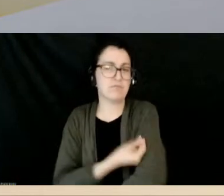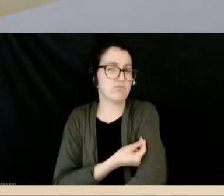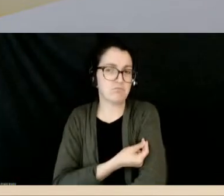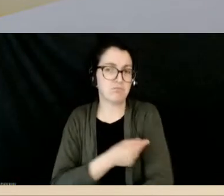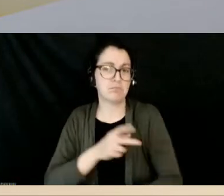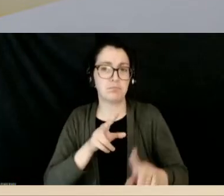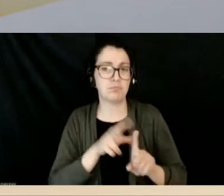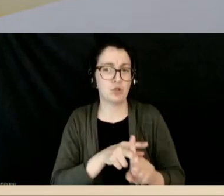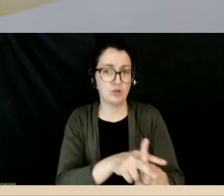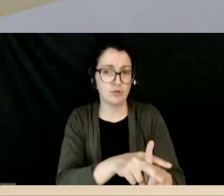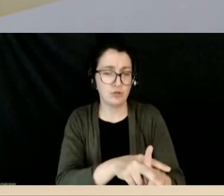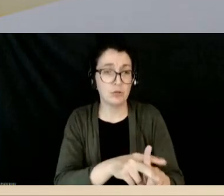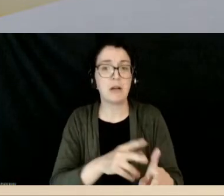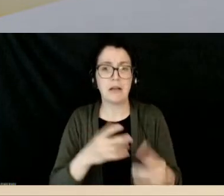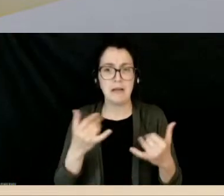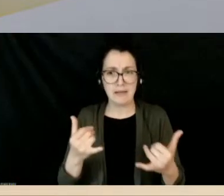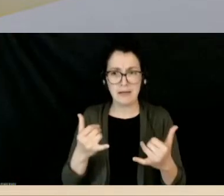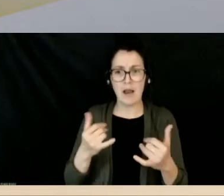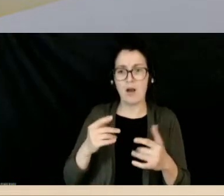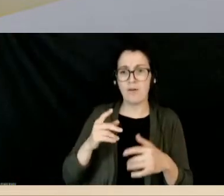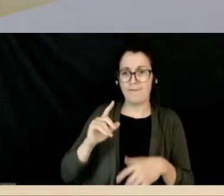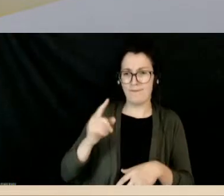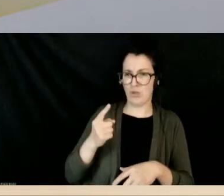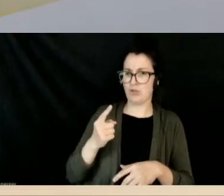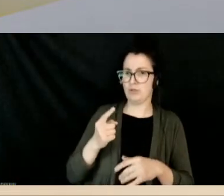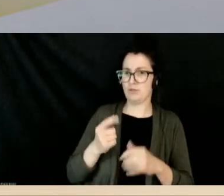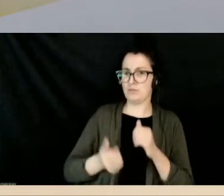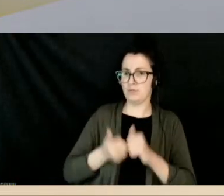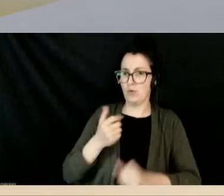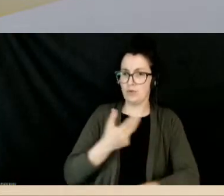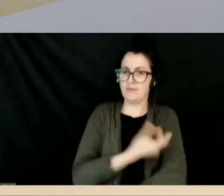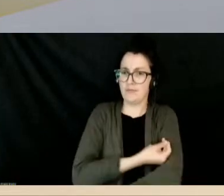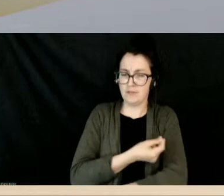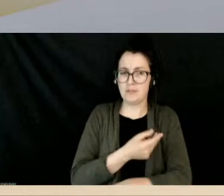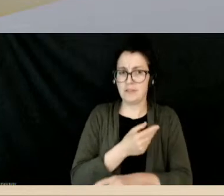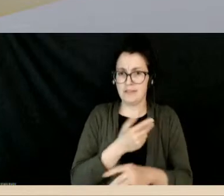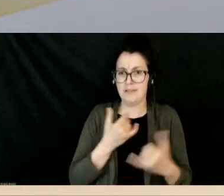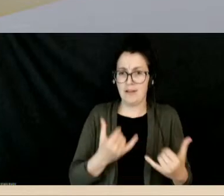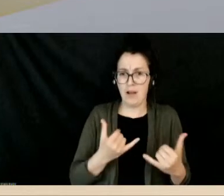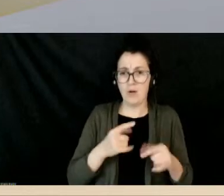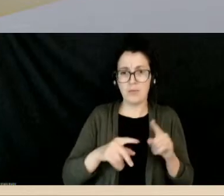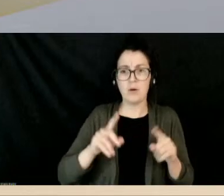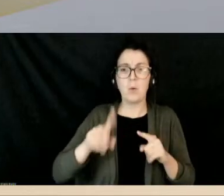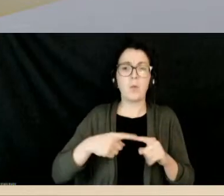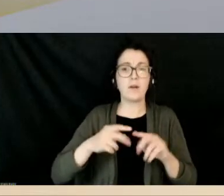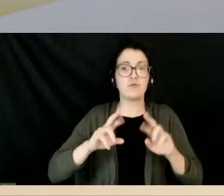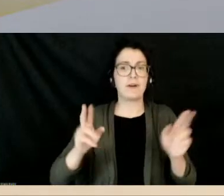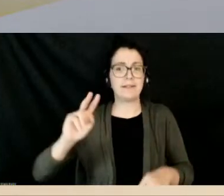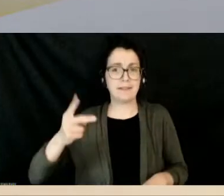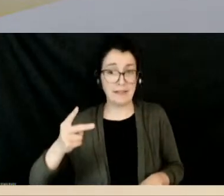AstraZeneca as a second shot for people who had their first dose? Hi, Louise. Thank you.